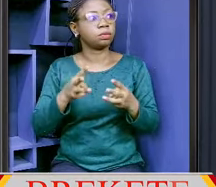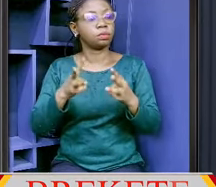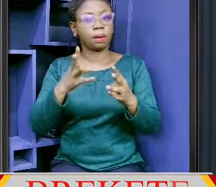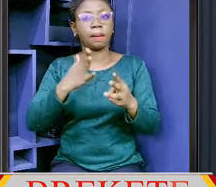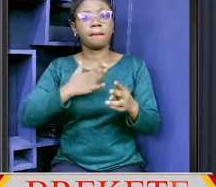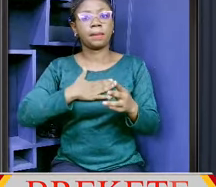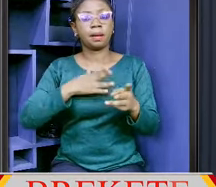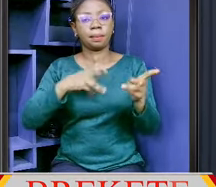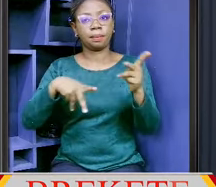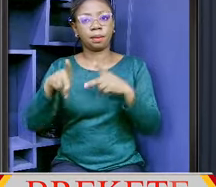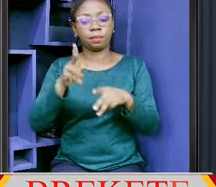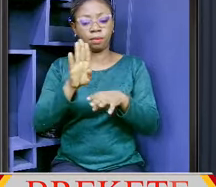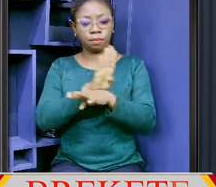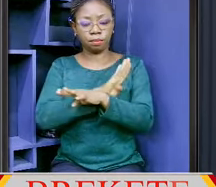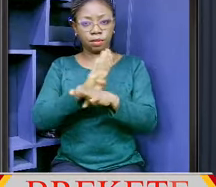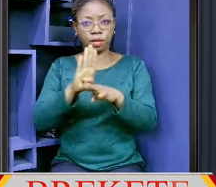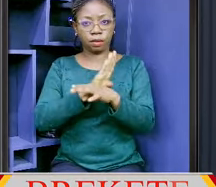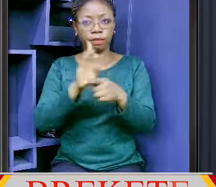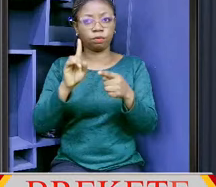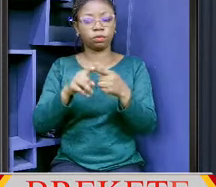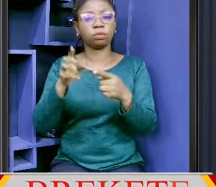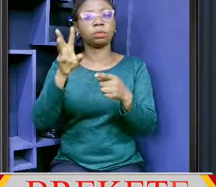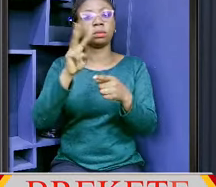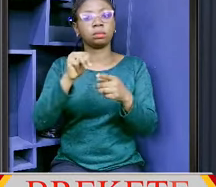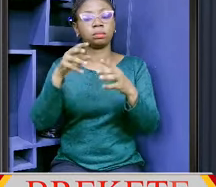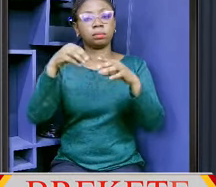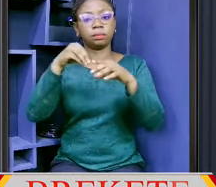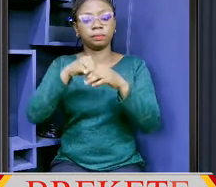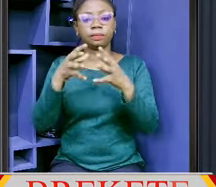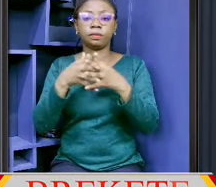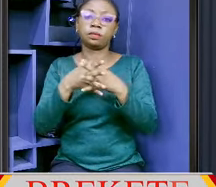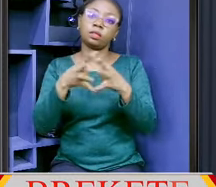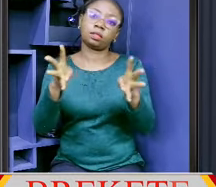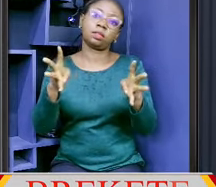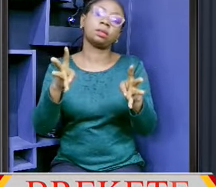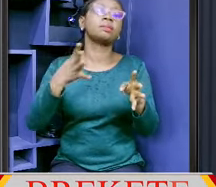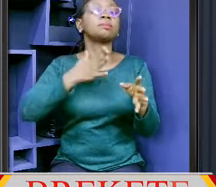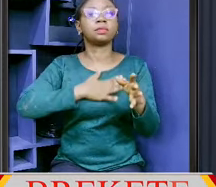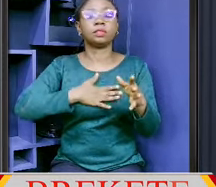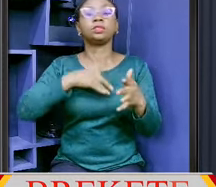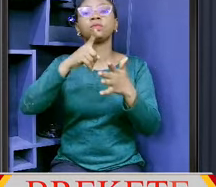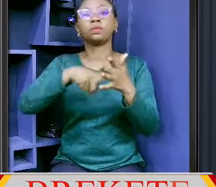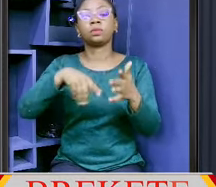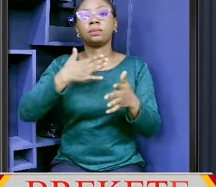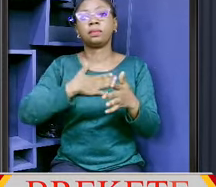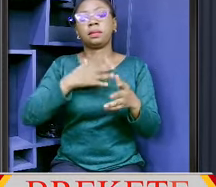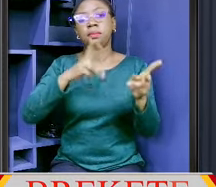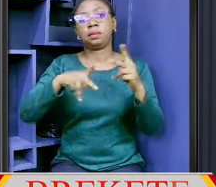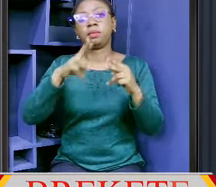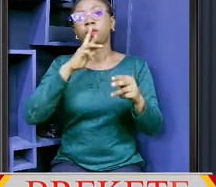my people, they behave to them for gate. Waiting my people, they do not the right thing.